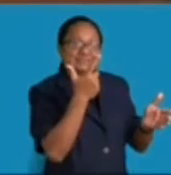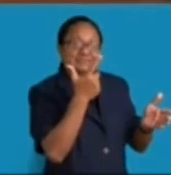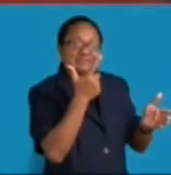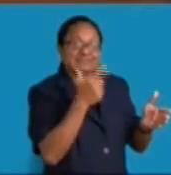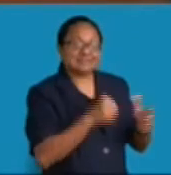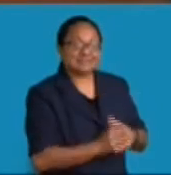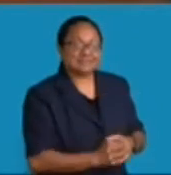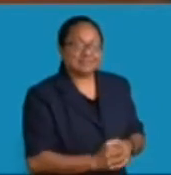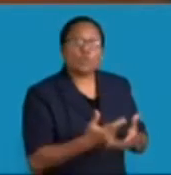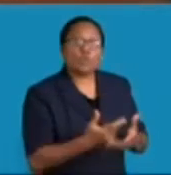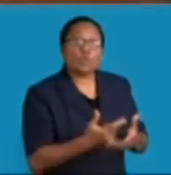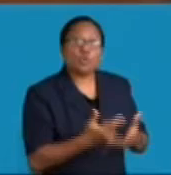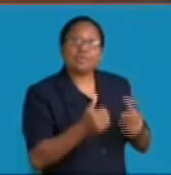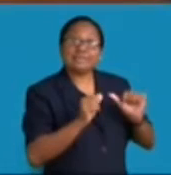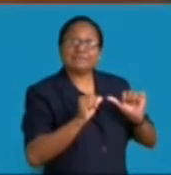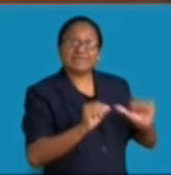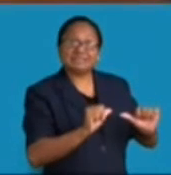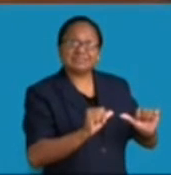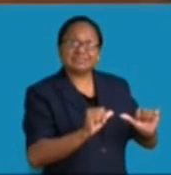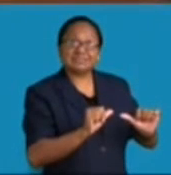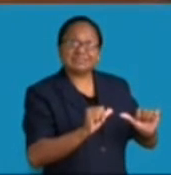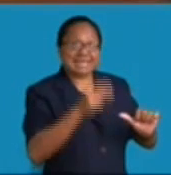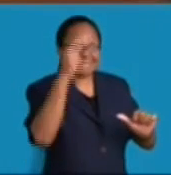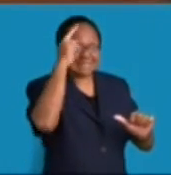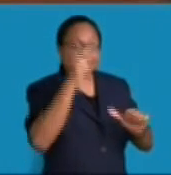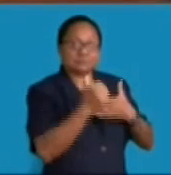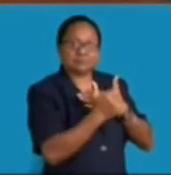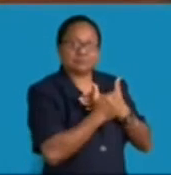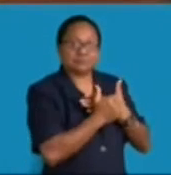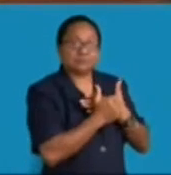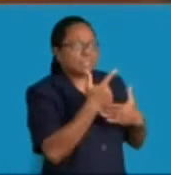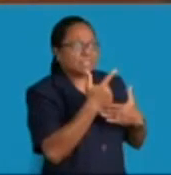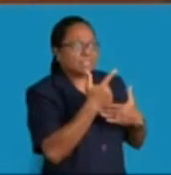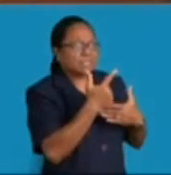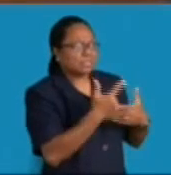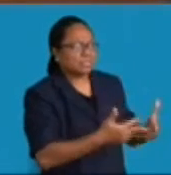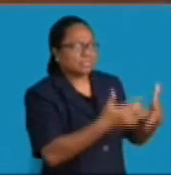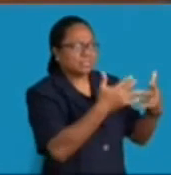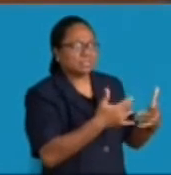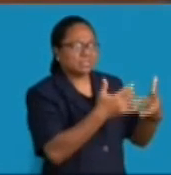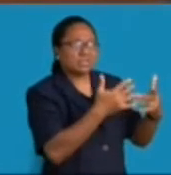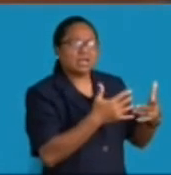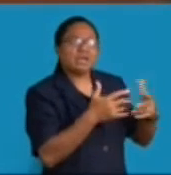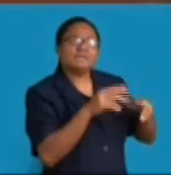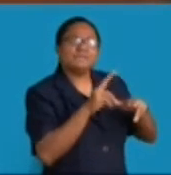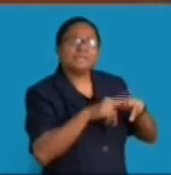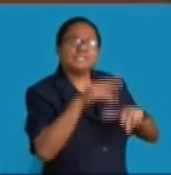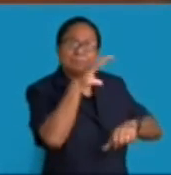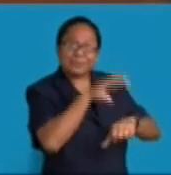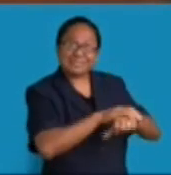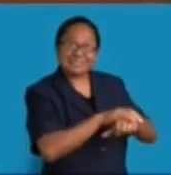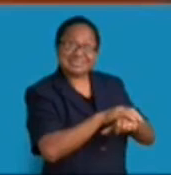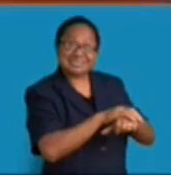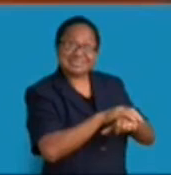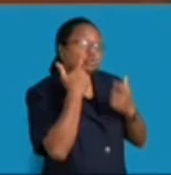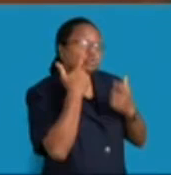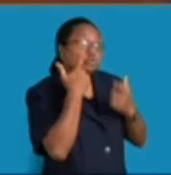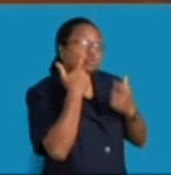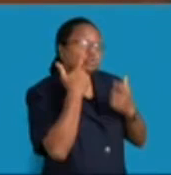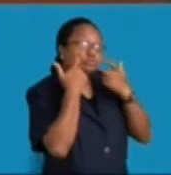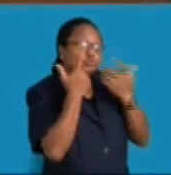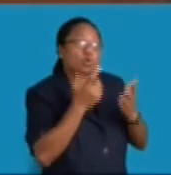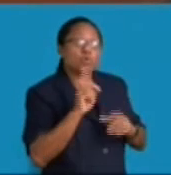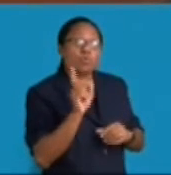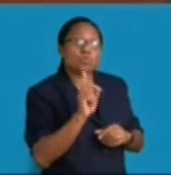and National Security. Recent information and statistics maintained by the Fiji Police Force show fluctuations